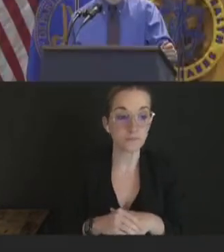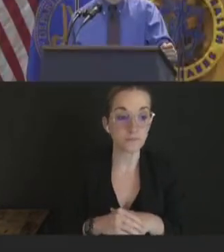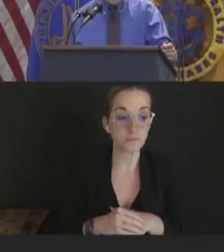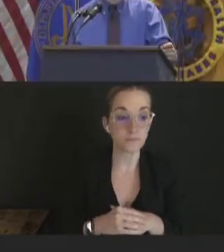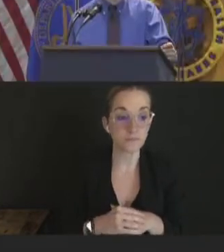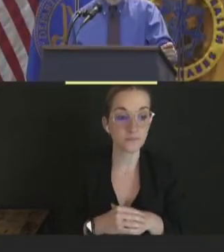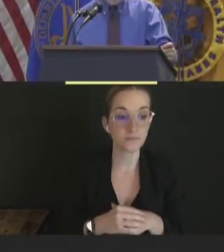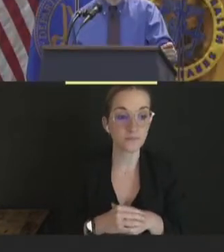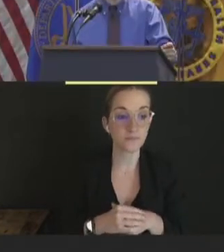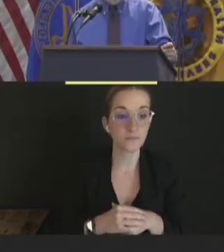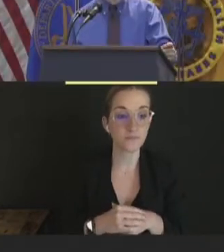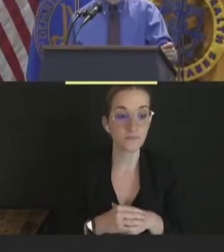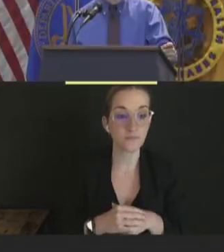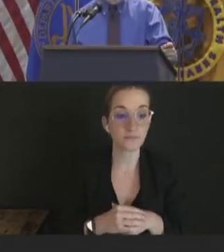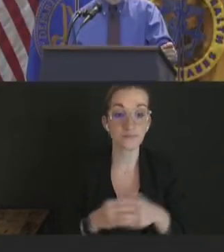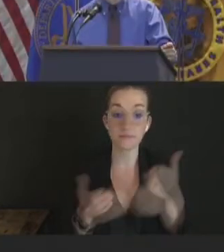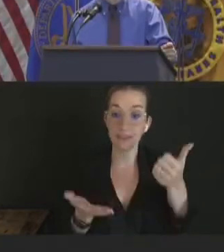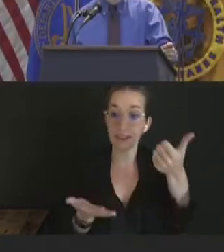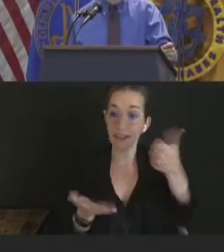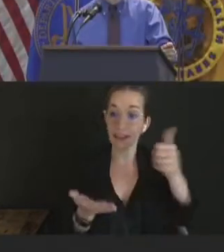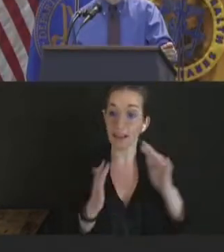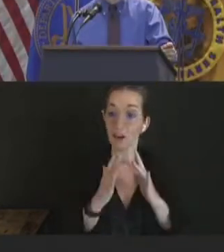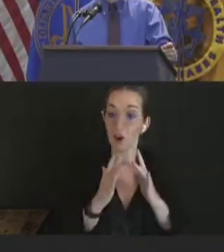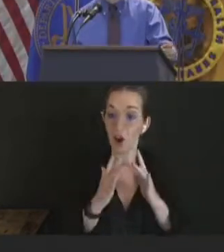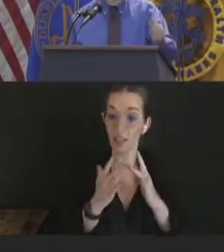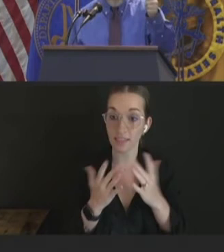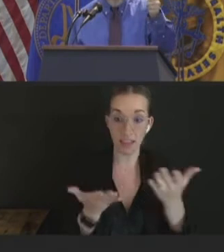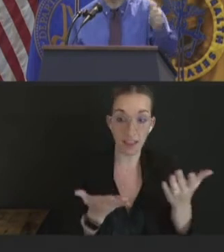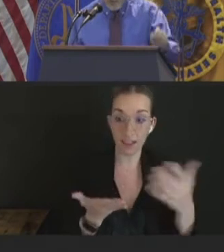And do you see anything online? Okay.